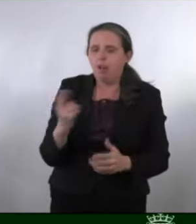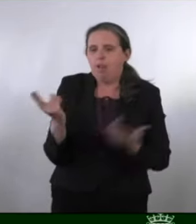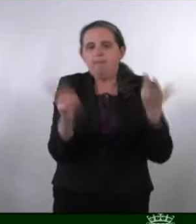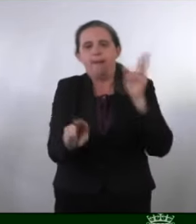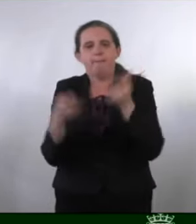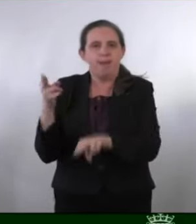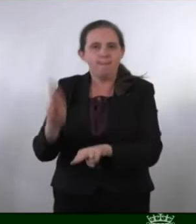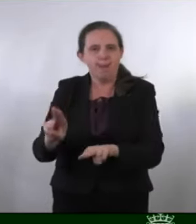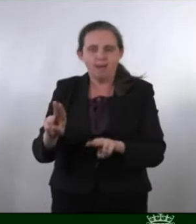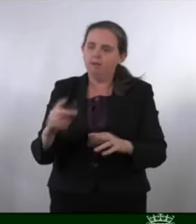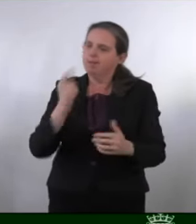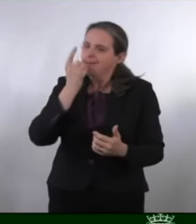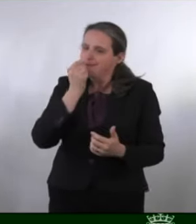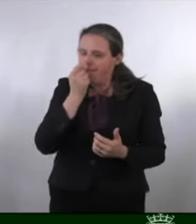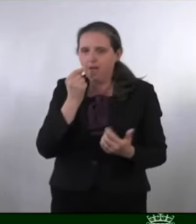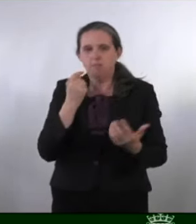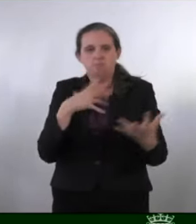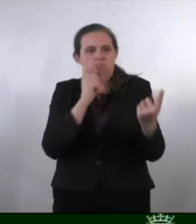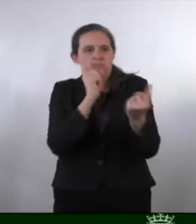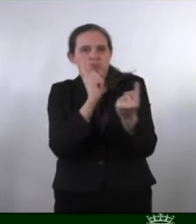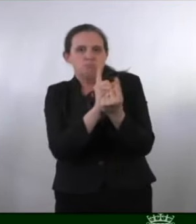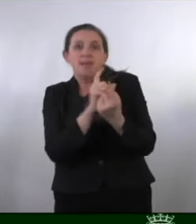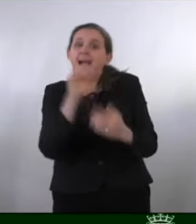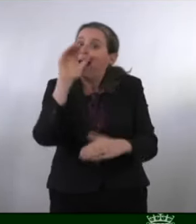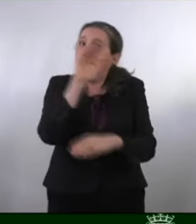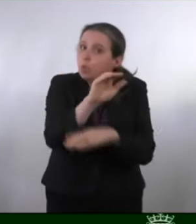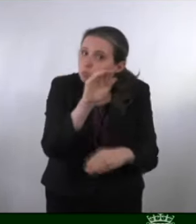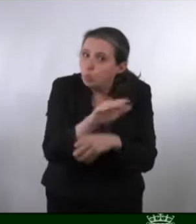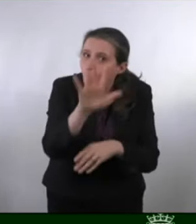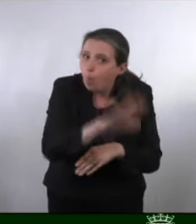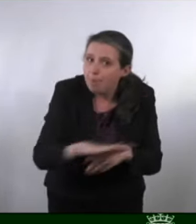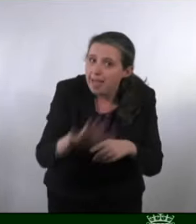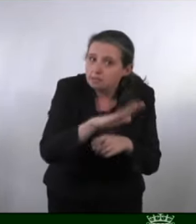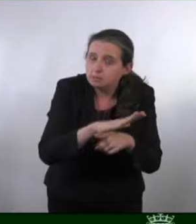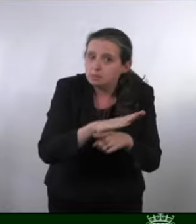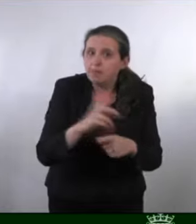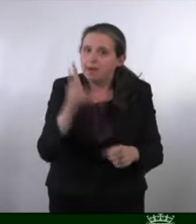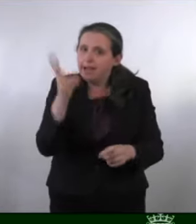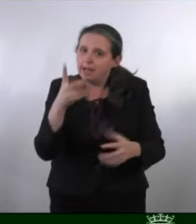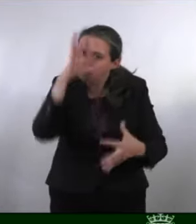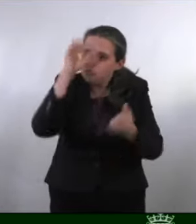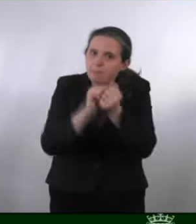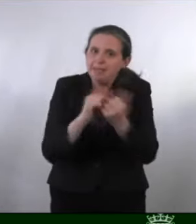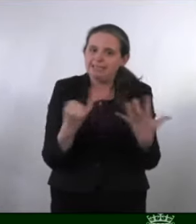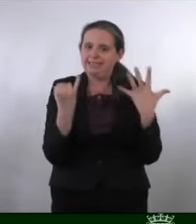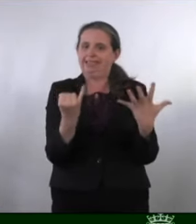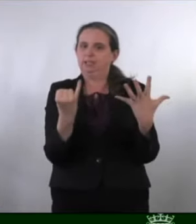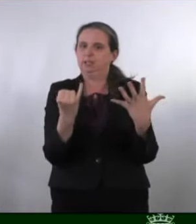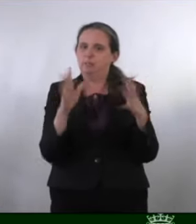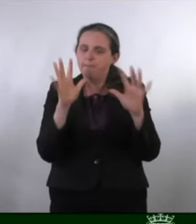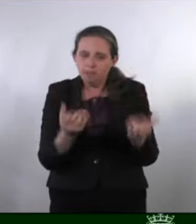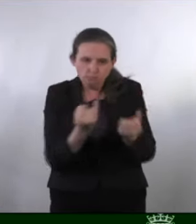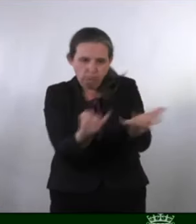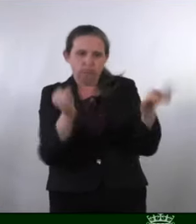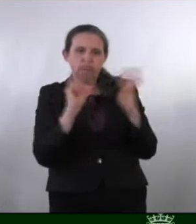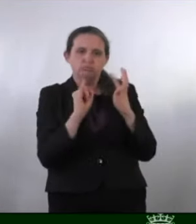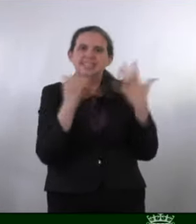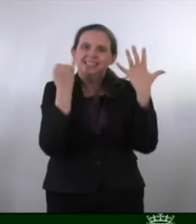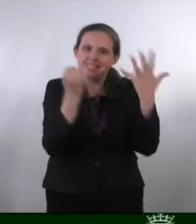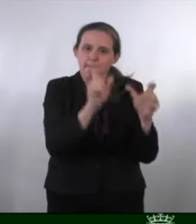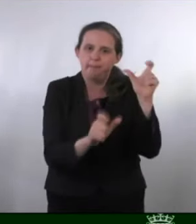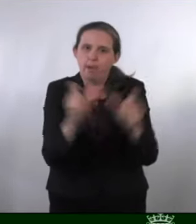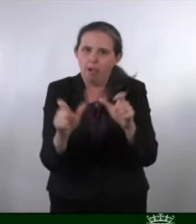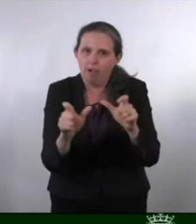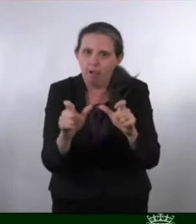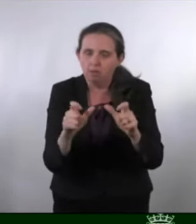others in outdoor public spaces subject to the rule of 6. Collective worship, weddings